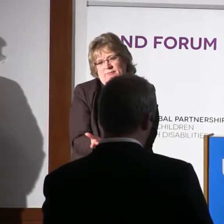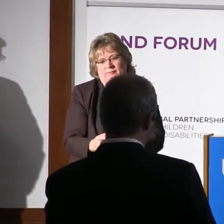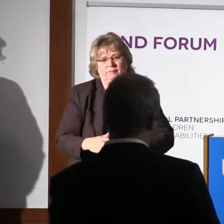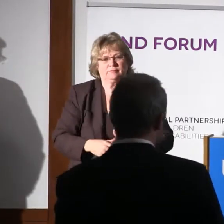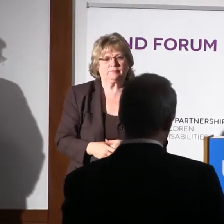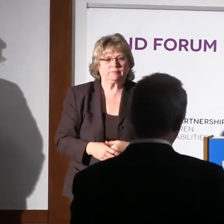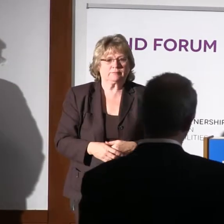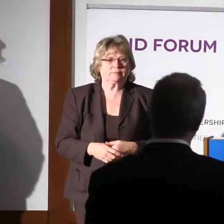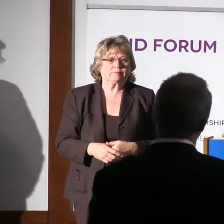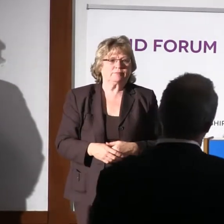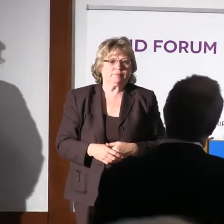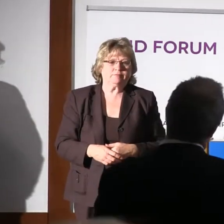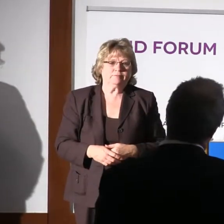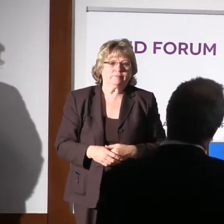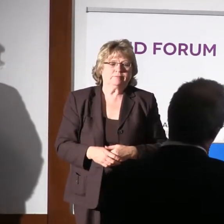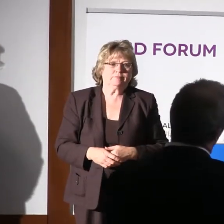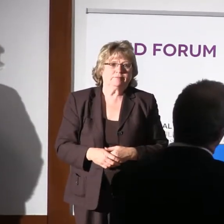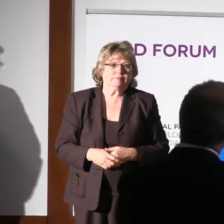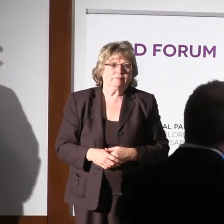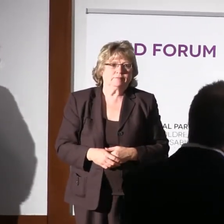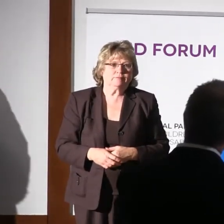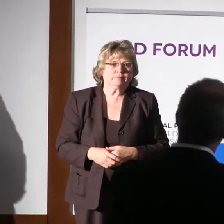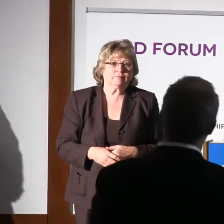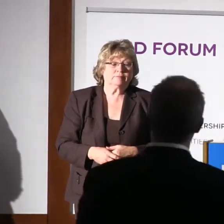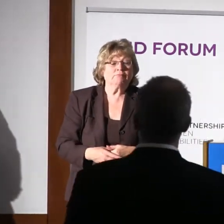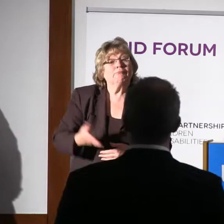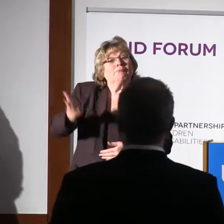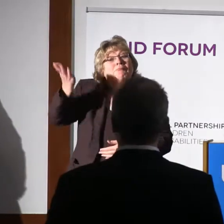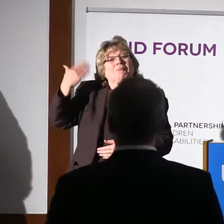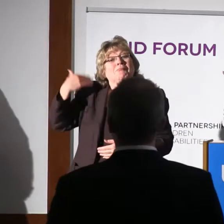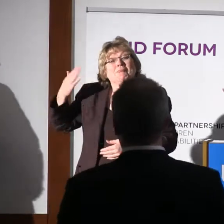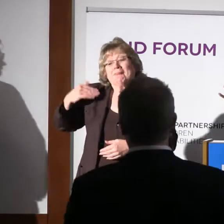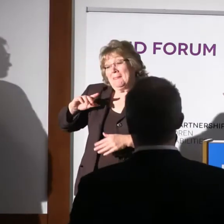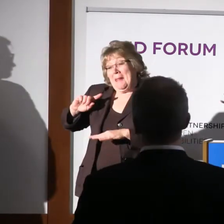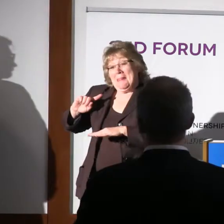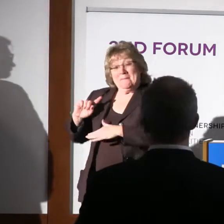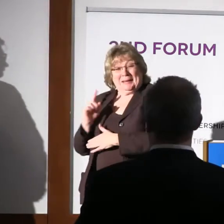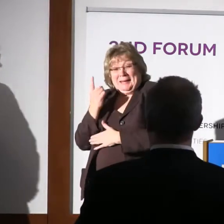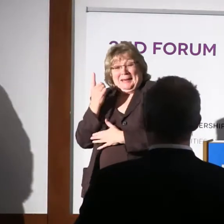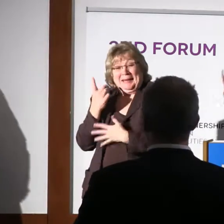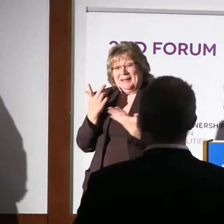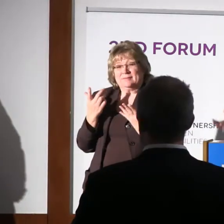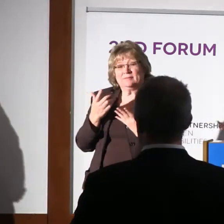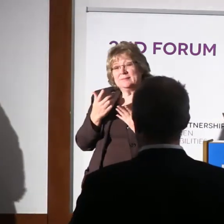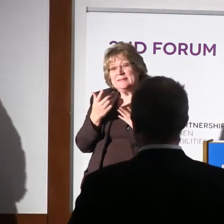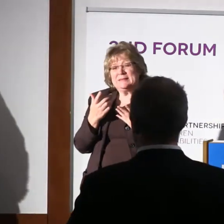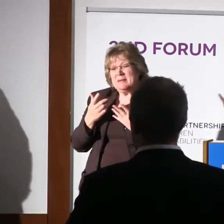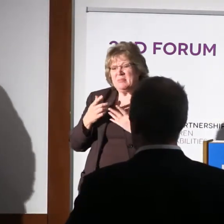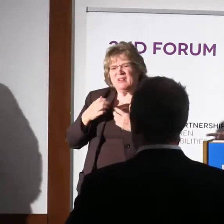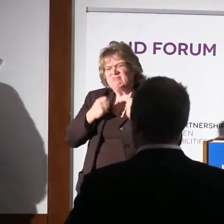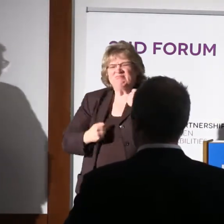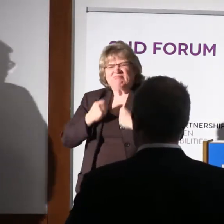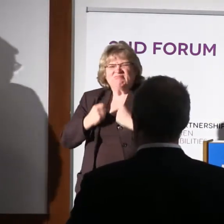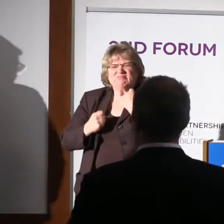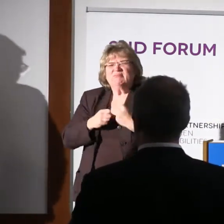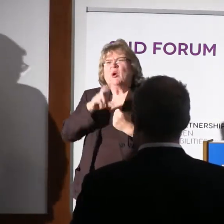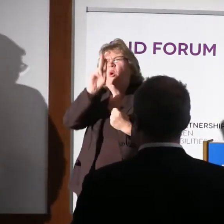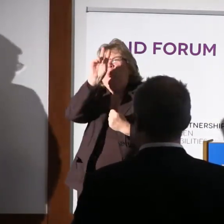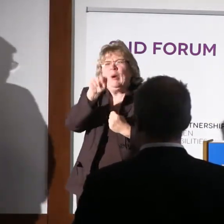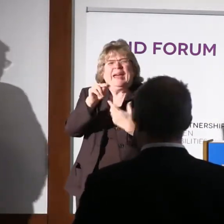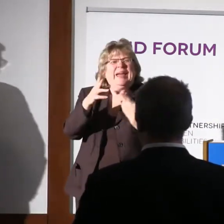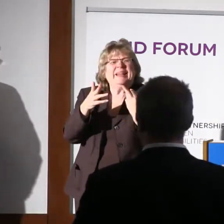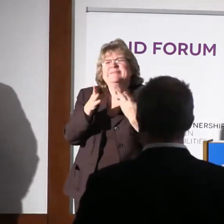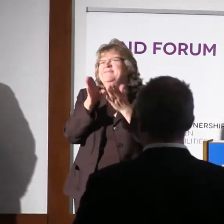were saying that at that time, the UN was very disjoint in terms of its work with respect to